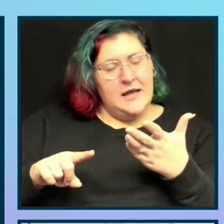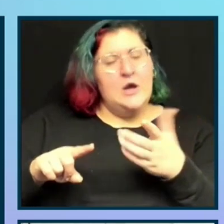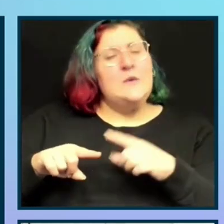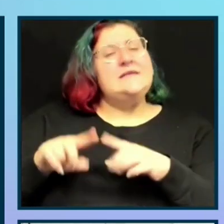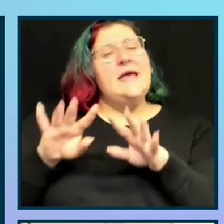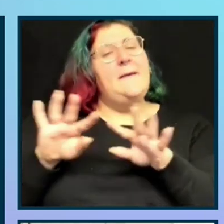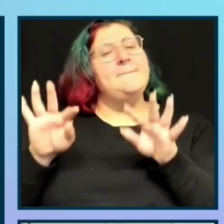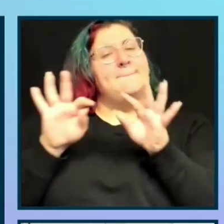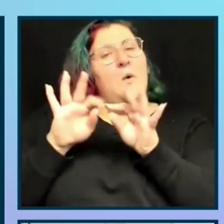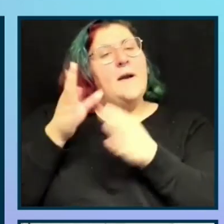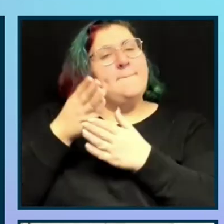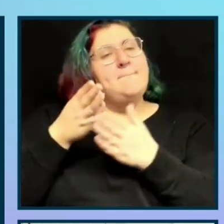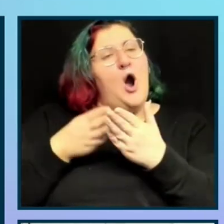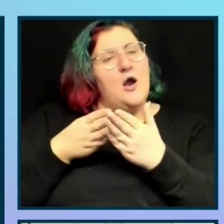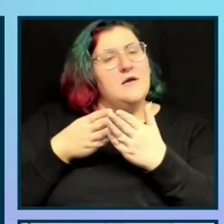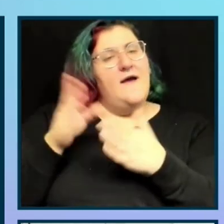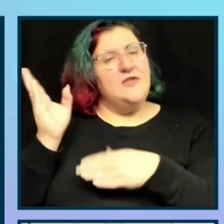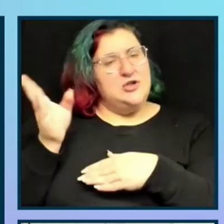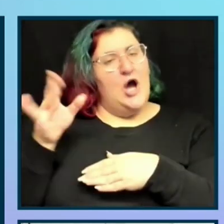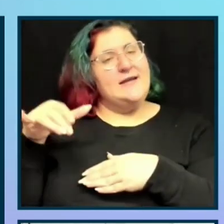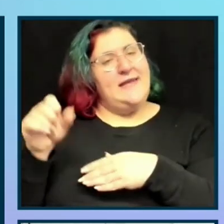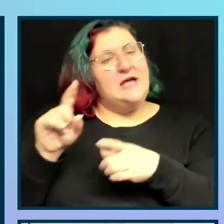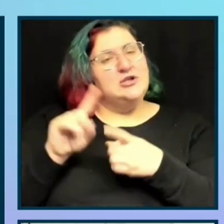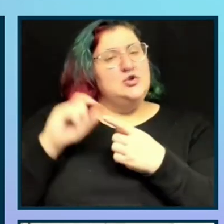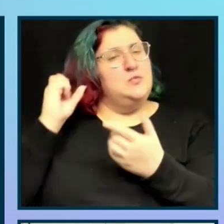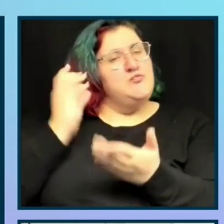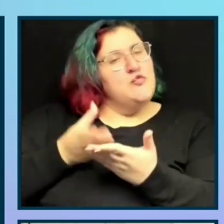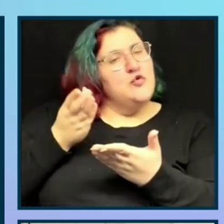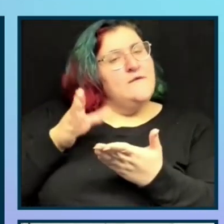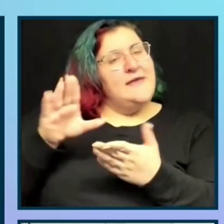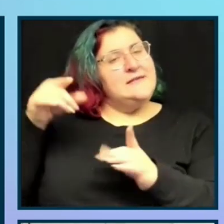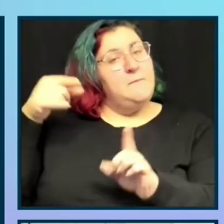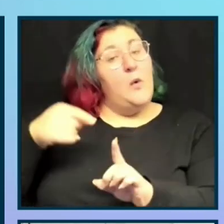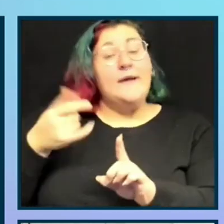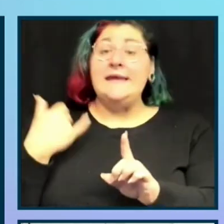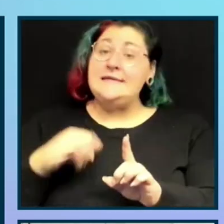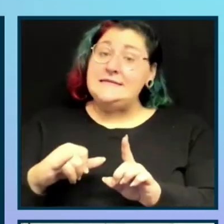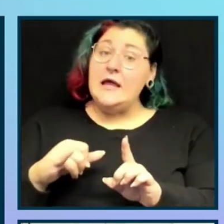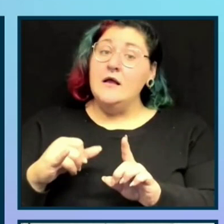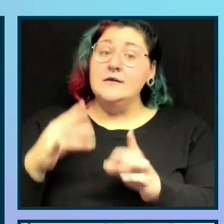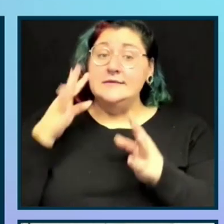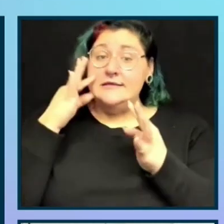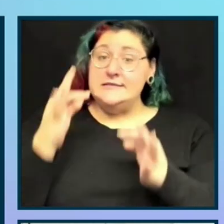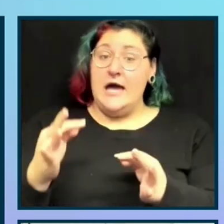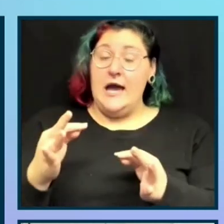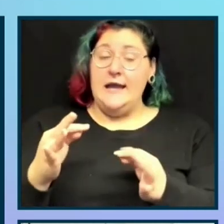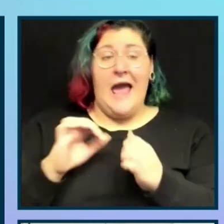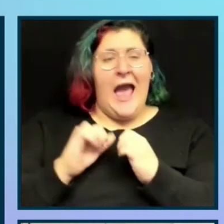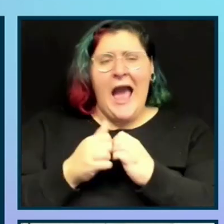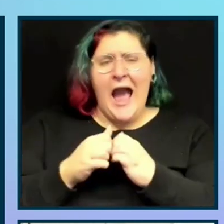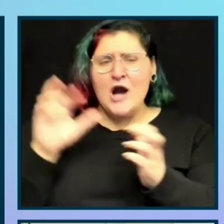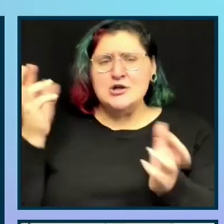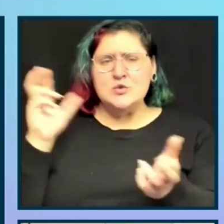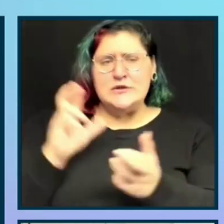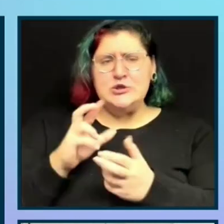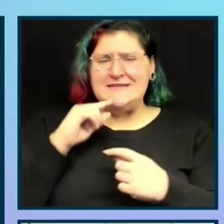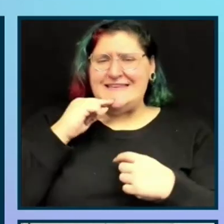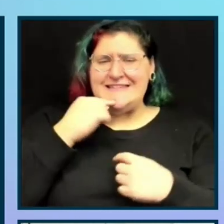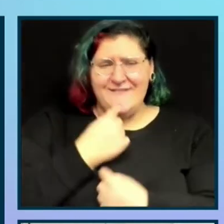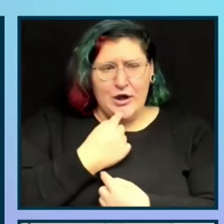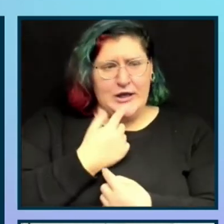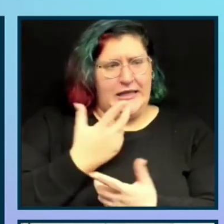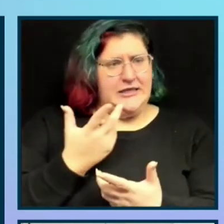being said, he still made some very explicit decisions, including reducing the severity of